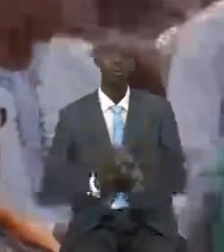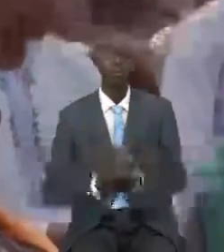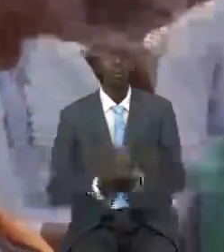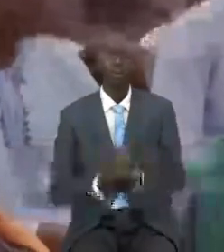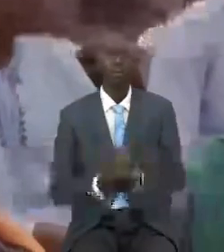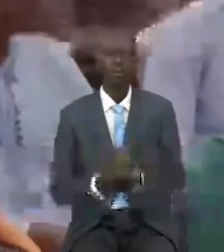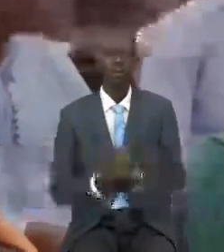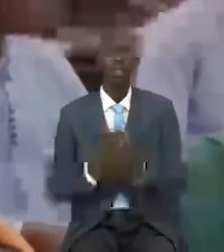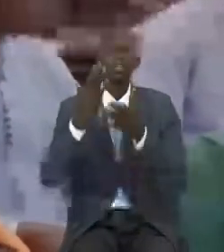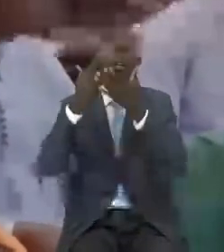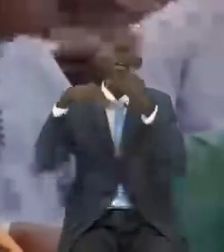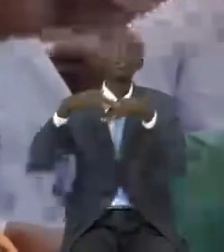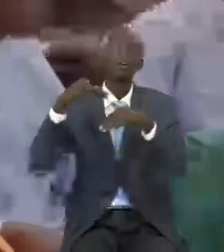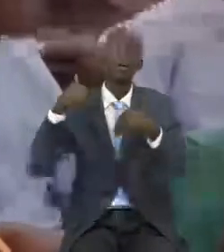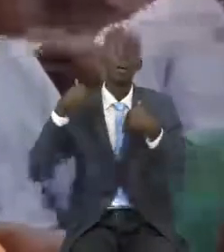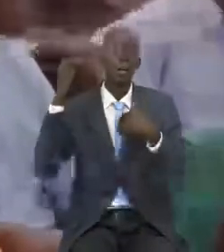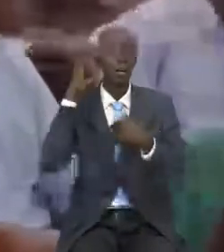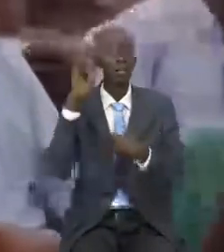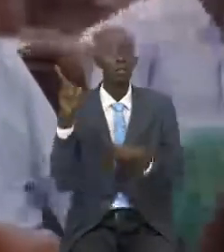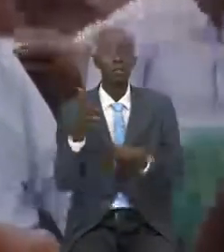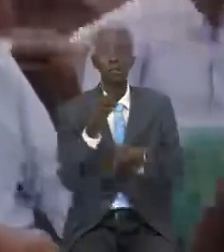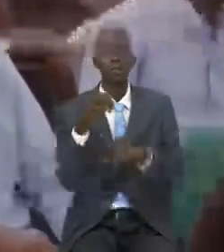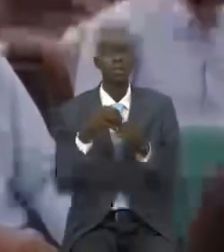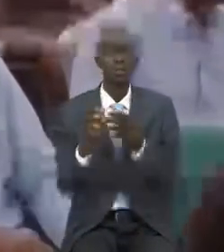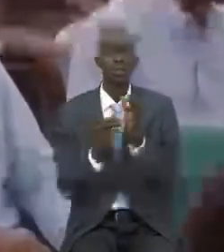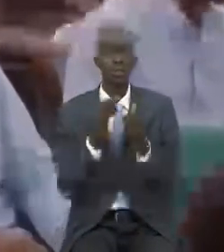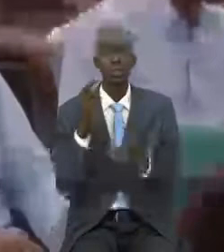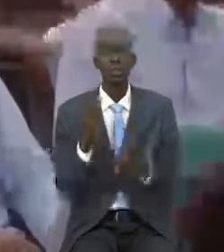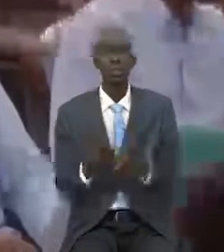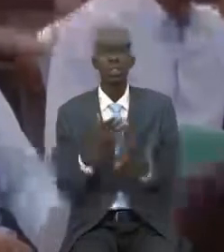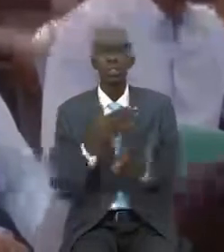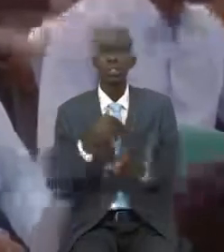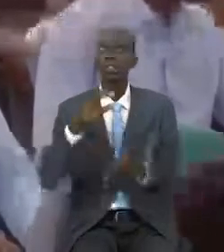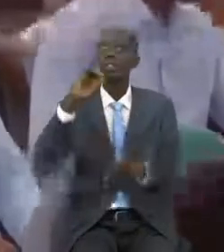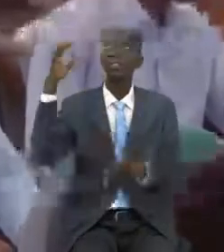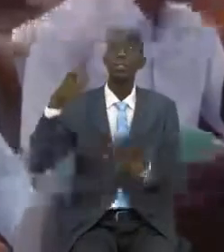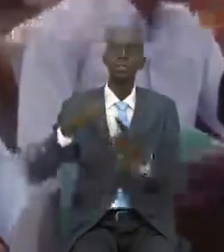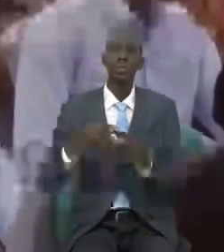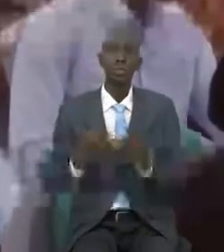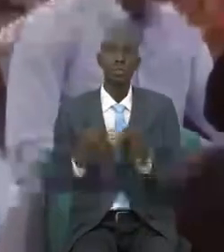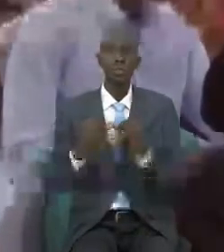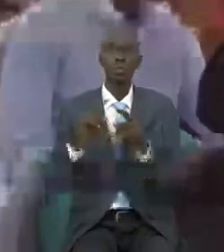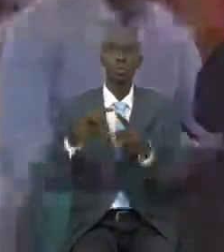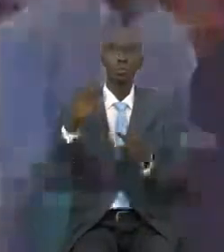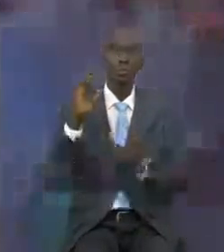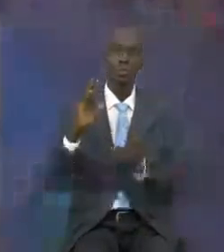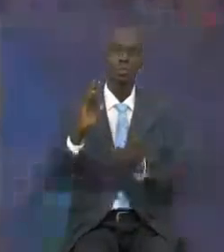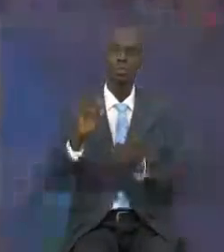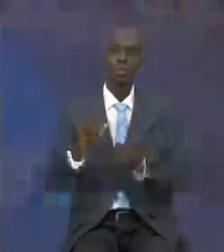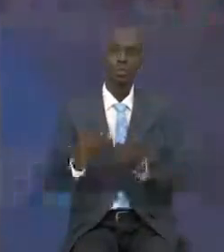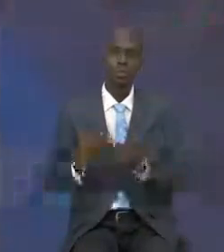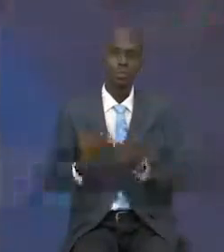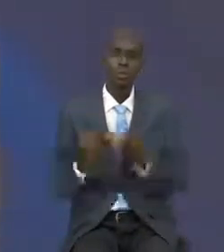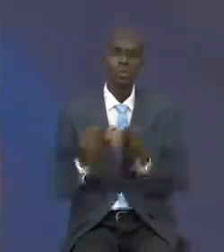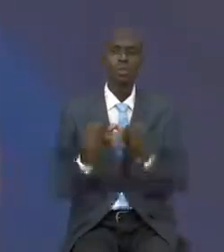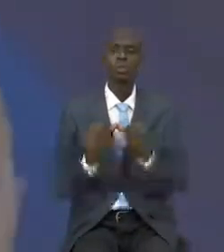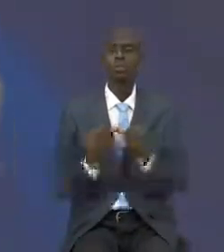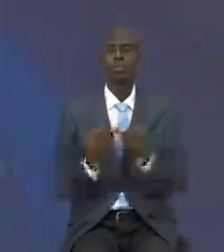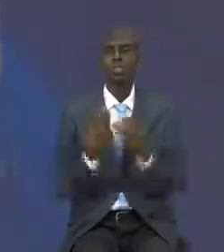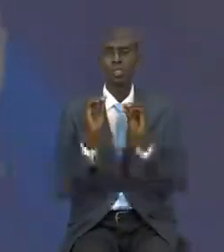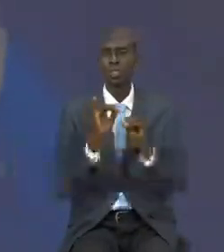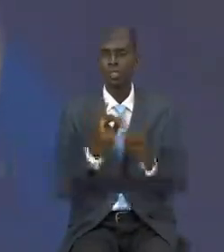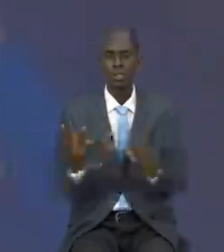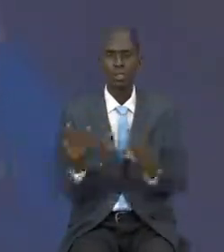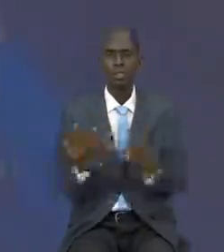Heaven has heard you. Yeah. And the grace to keep on preaching, to keep on praying, to keep on pursuing.